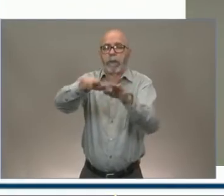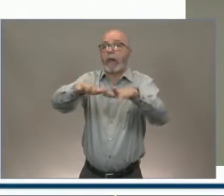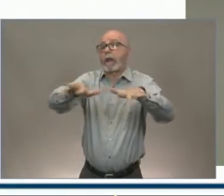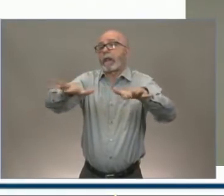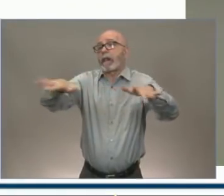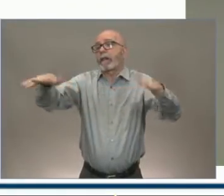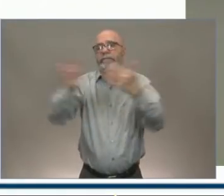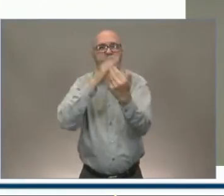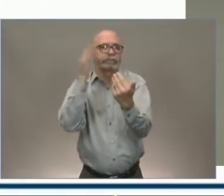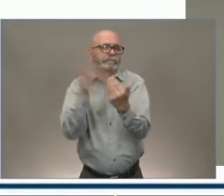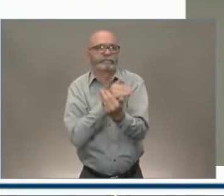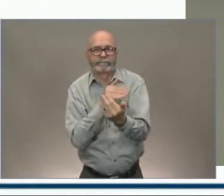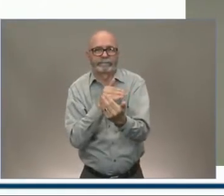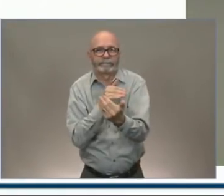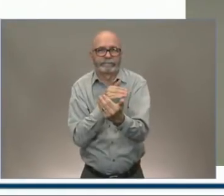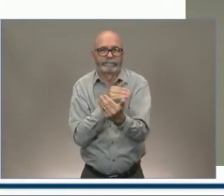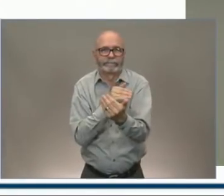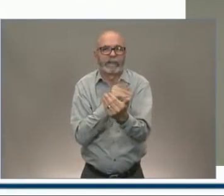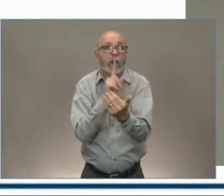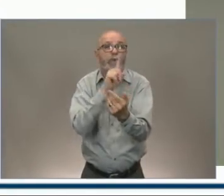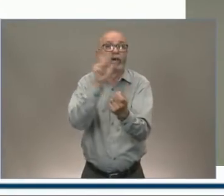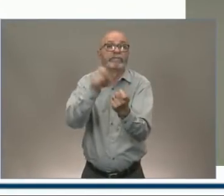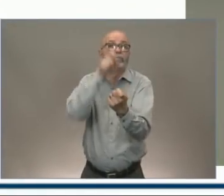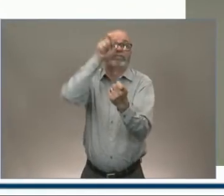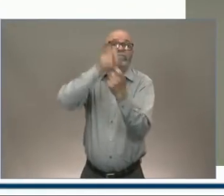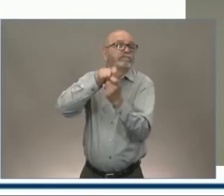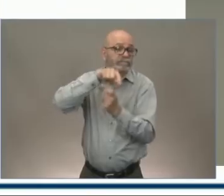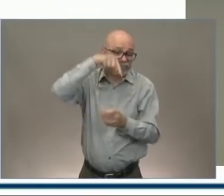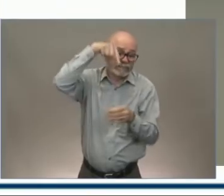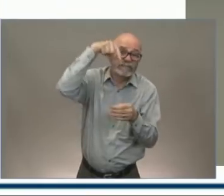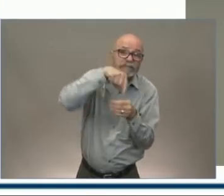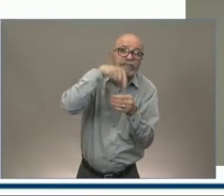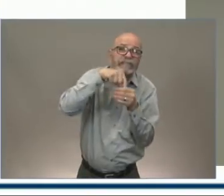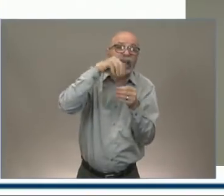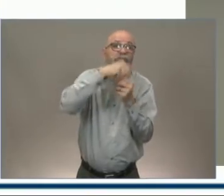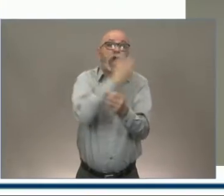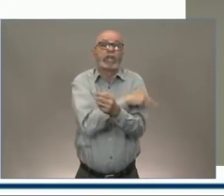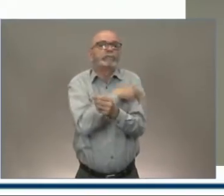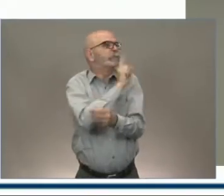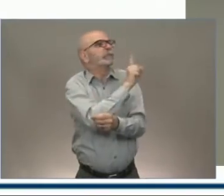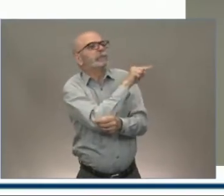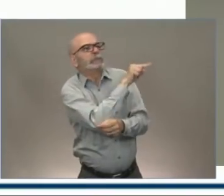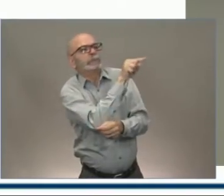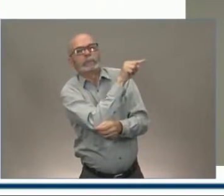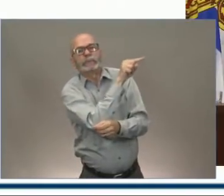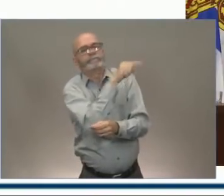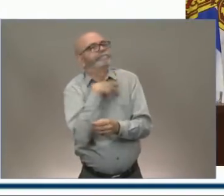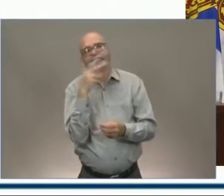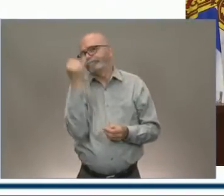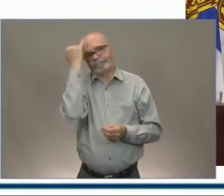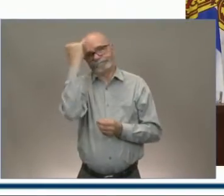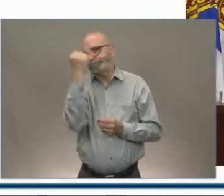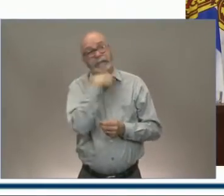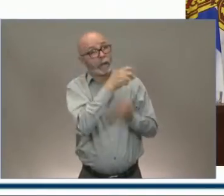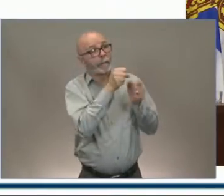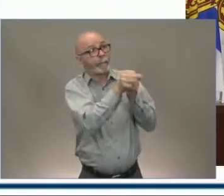any confirmed variant cases. None of our hospitalized cases are confirmed variant cases. Go ahead with your follow-up,